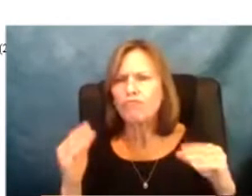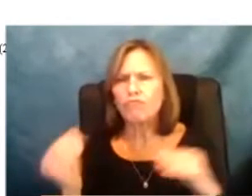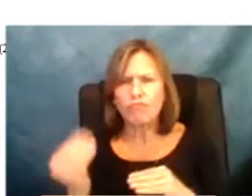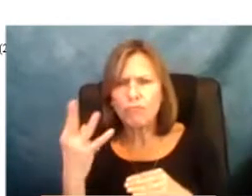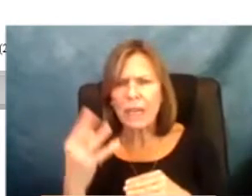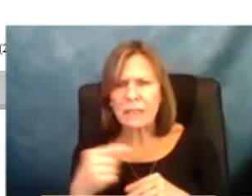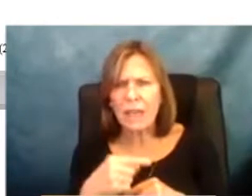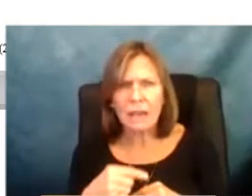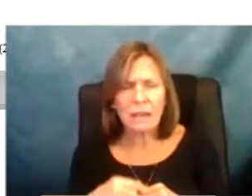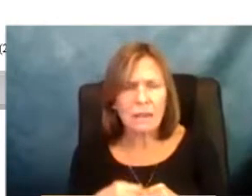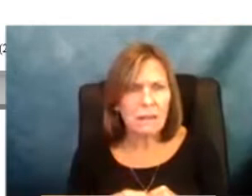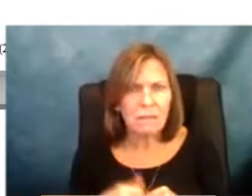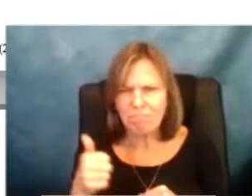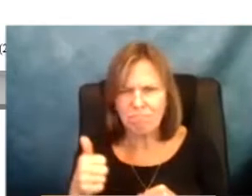Thanks.